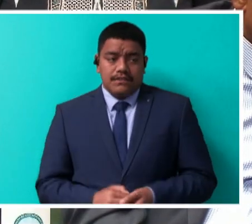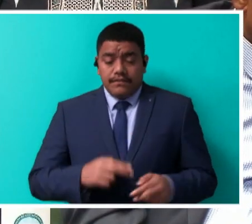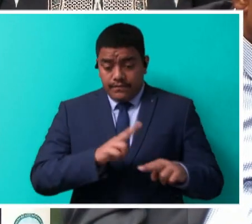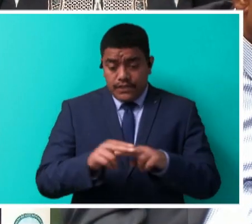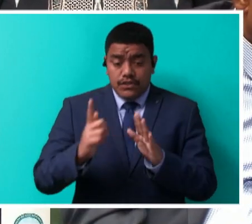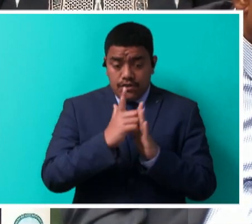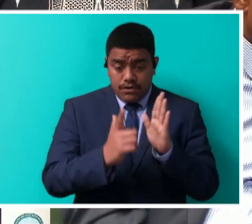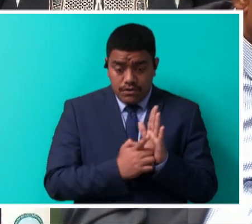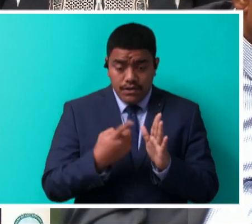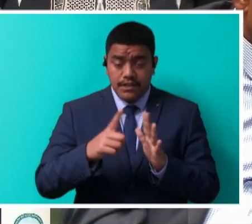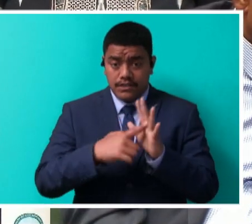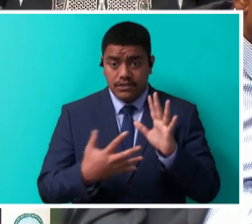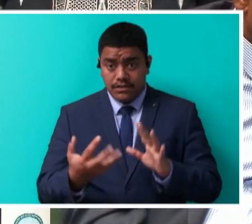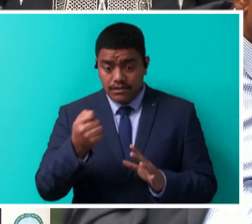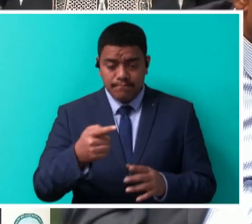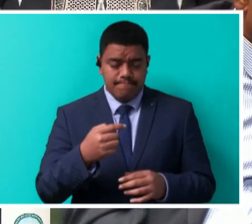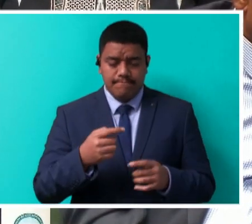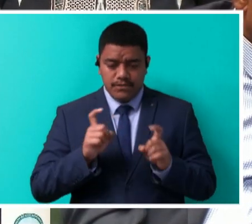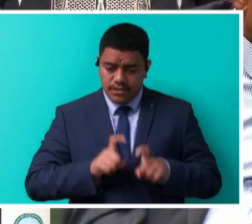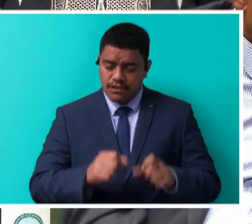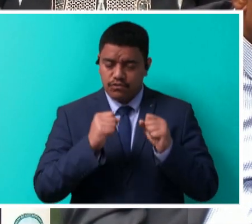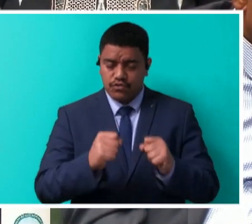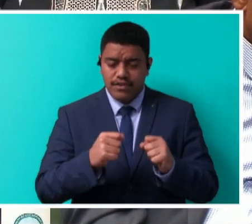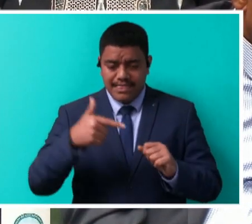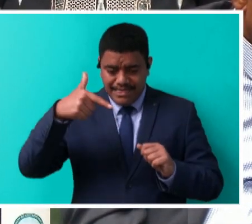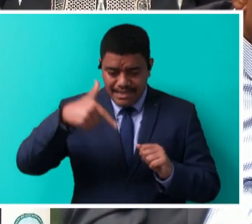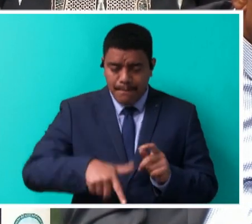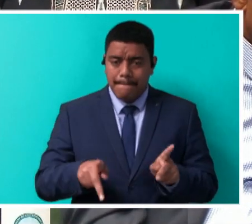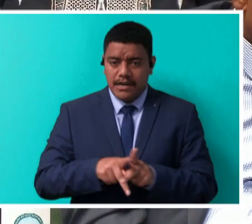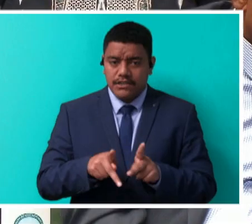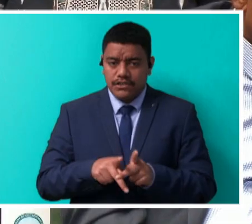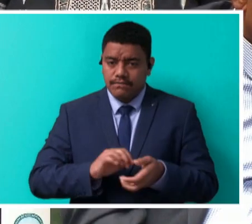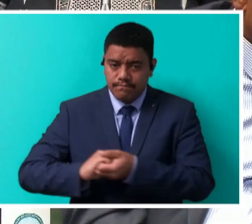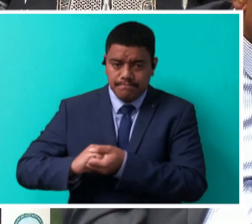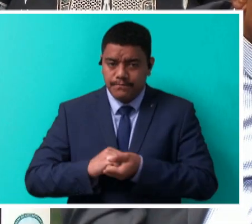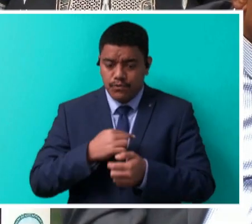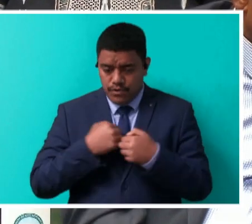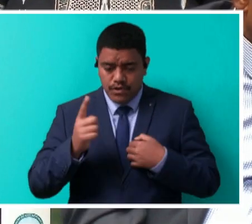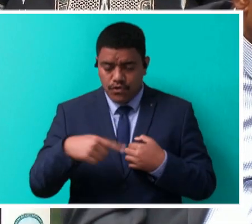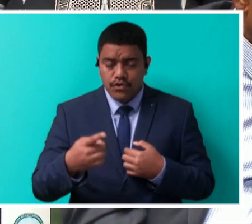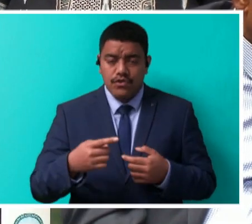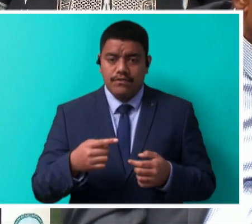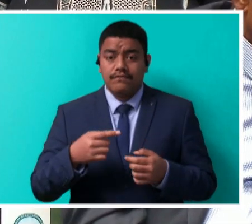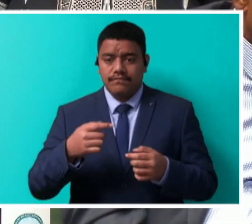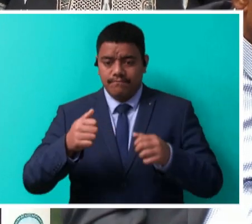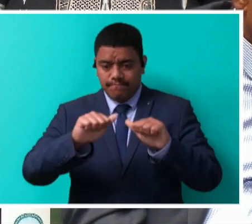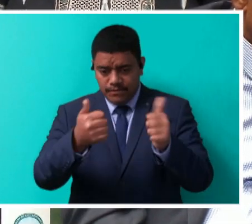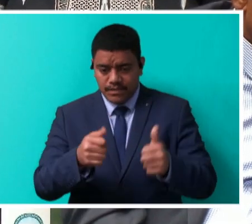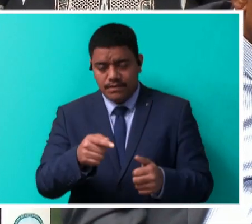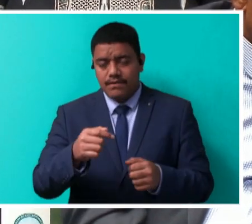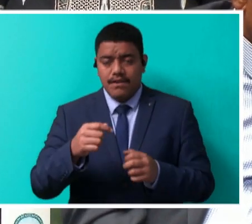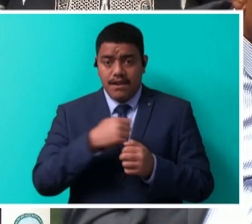law and justice sector is committed to deepening this partnership as we continue our journey to modernize Fiji's justice